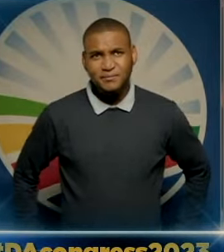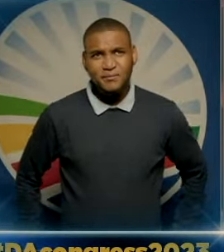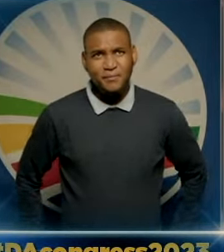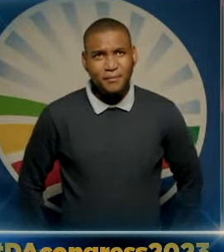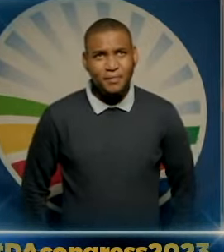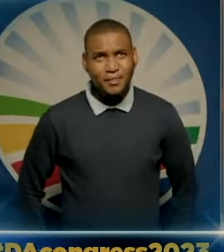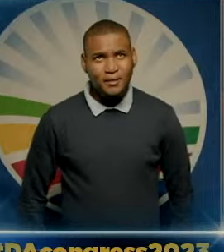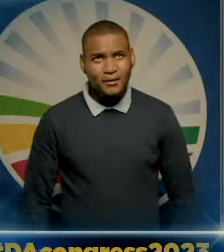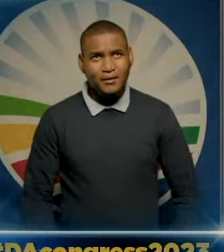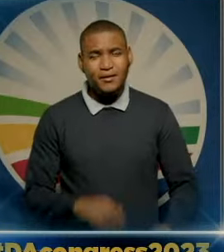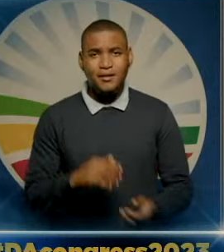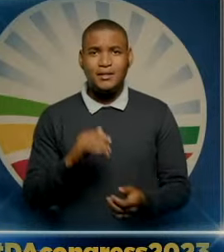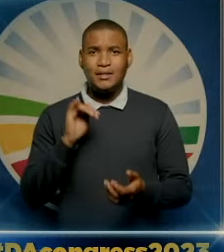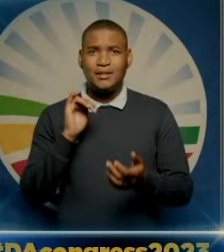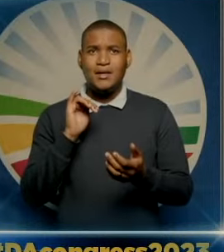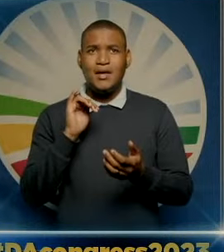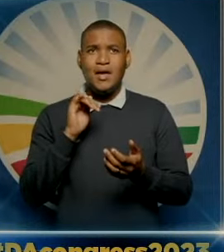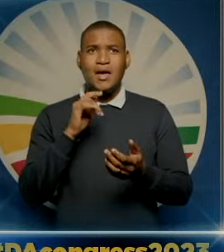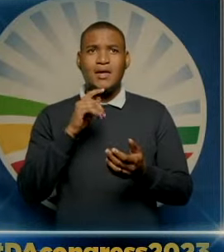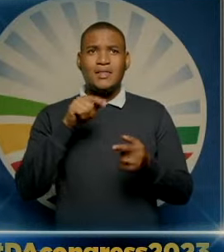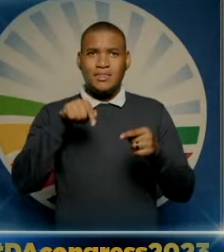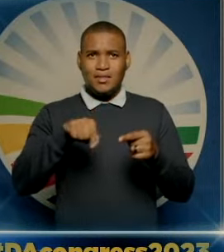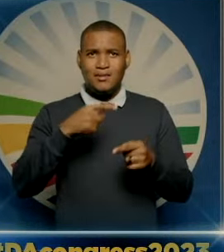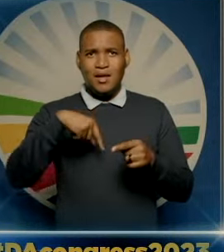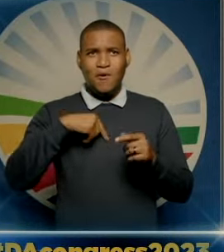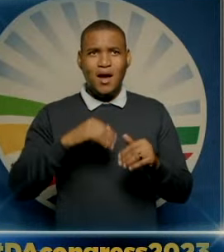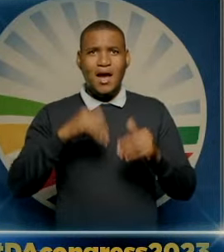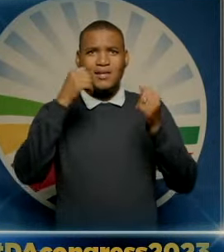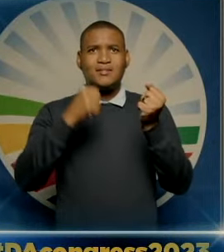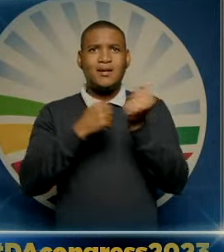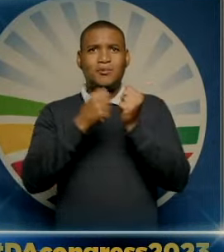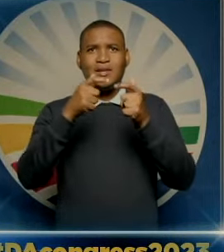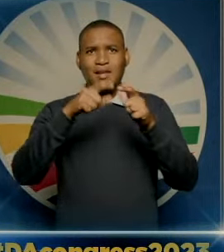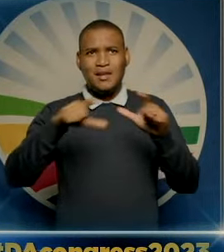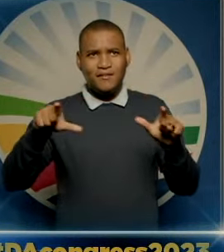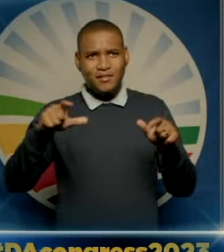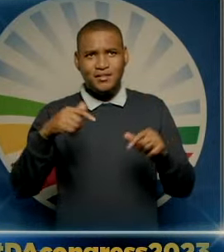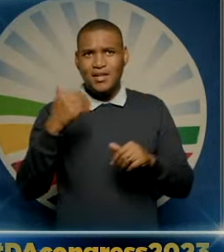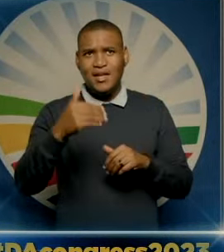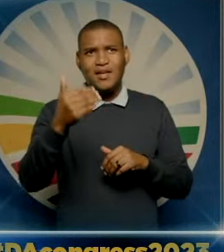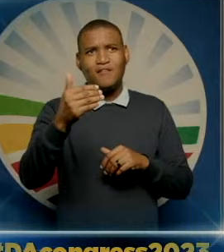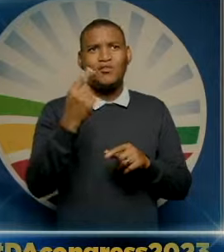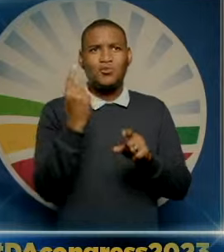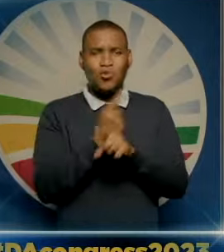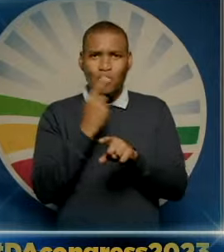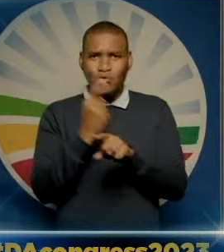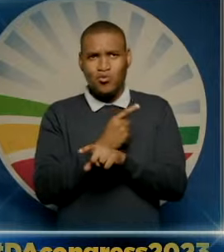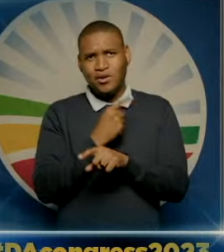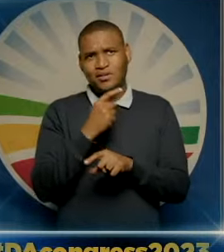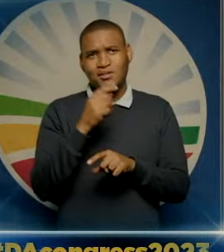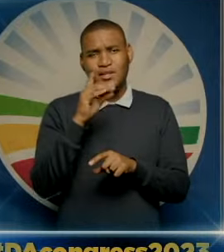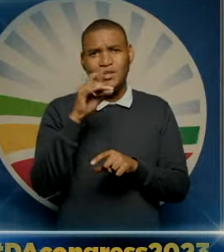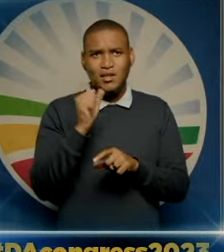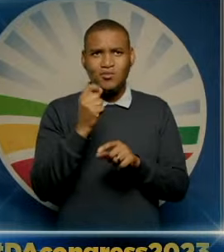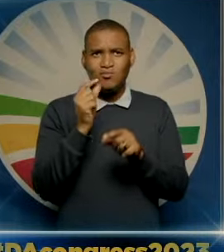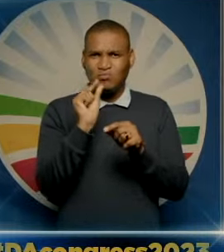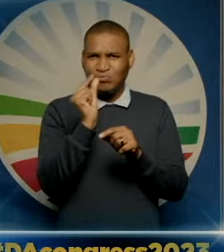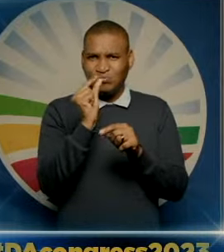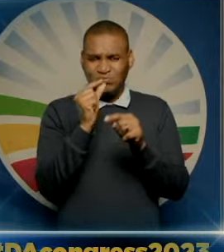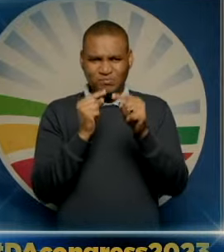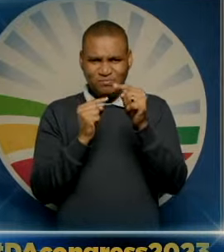At our highest support levels ever, only the DA is within striking distance of the